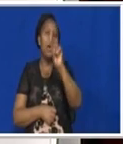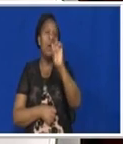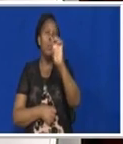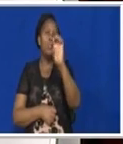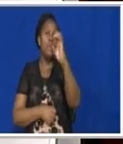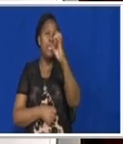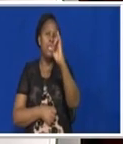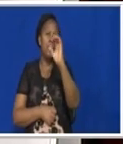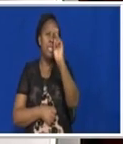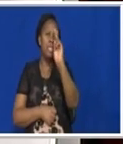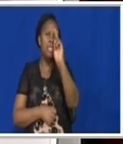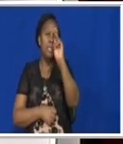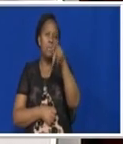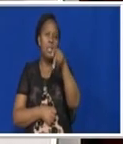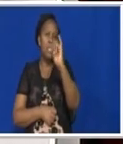precipitate.